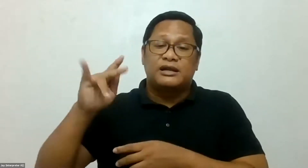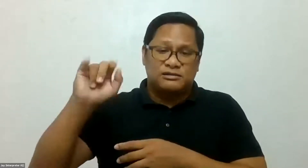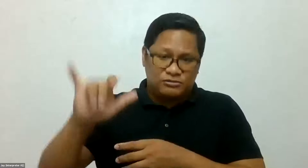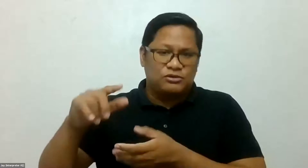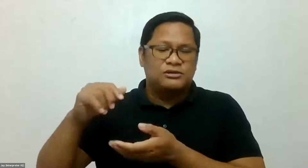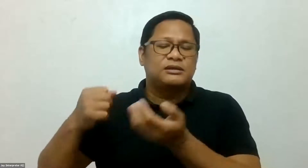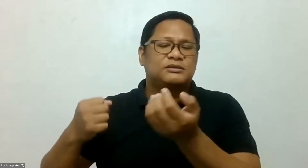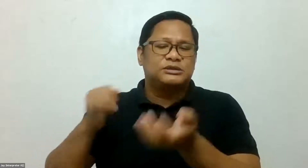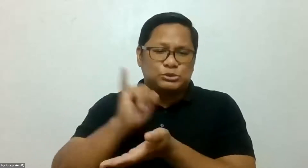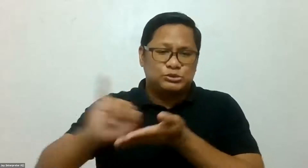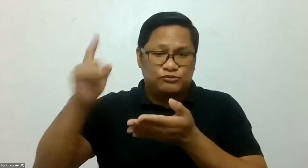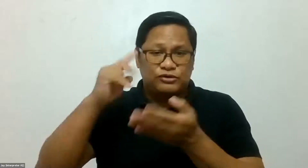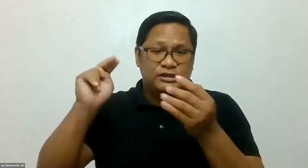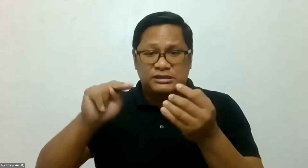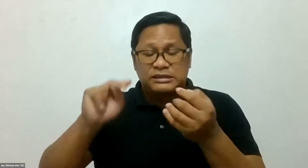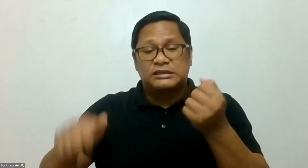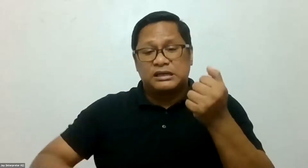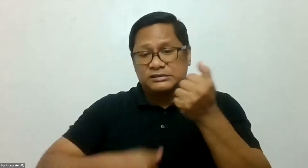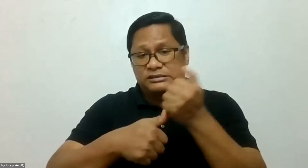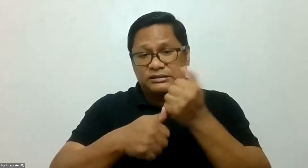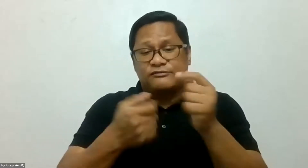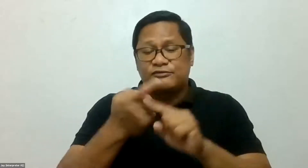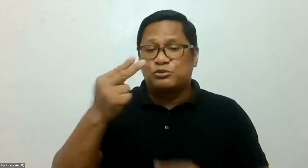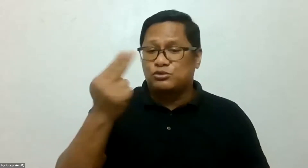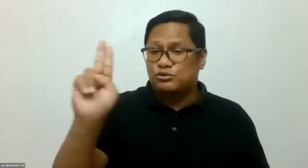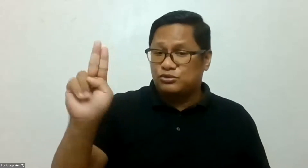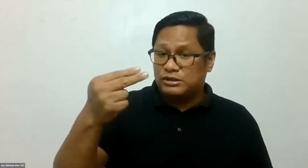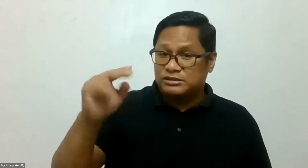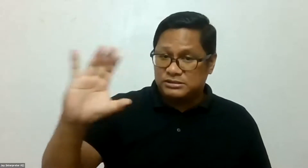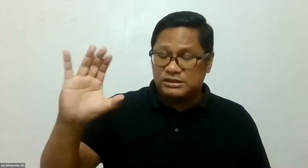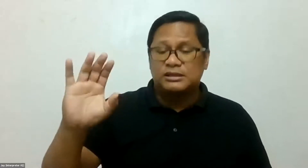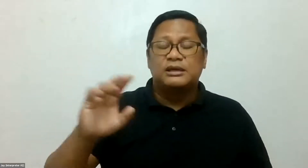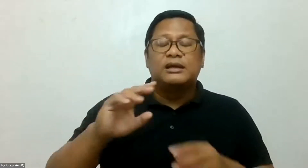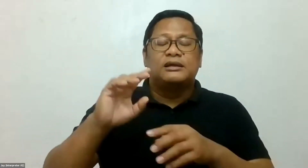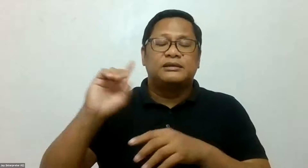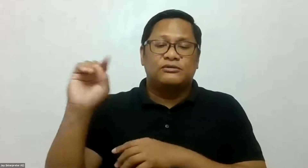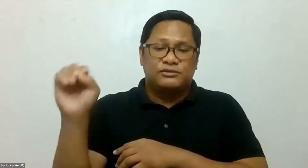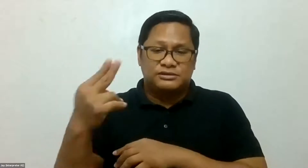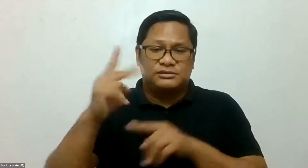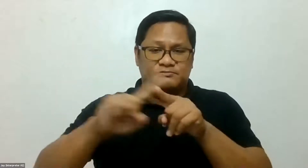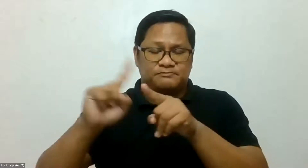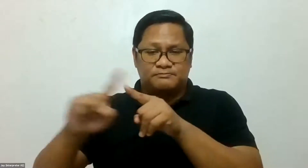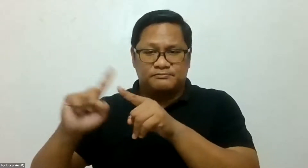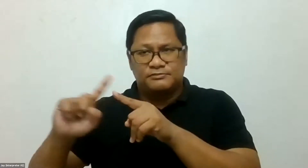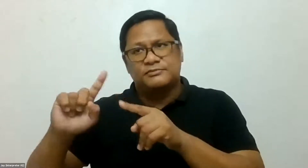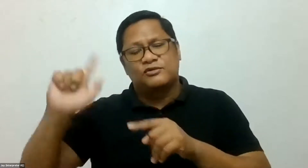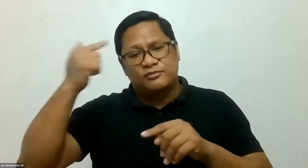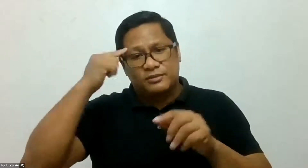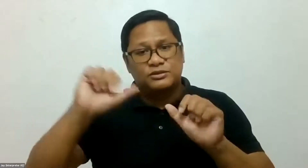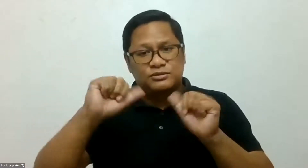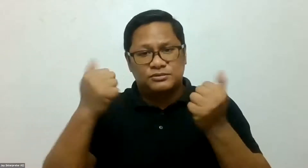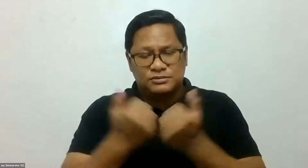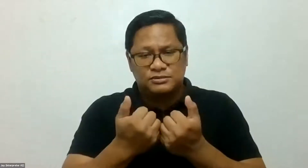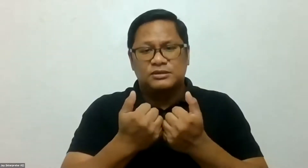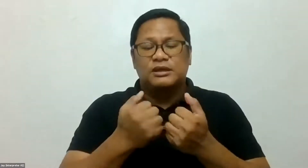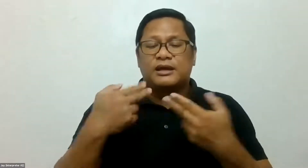assistance. Based on the UHC, the Department of Health and local government units will be